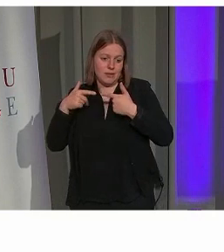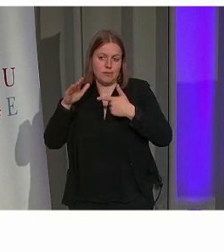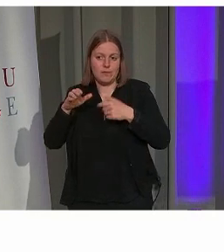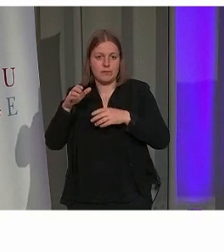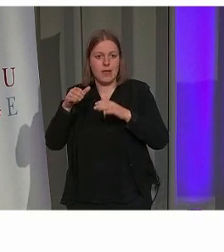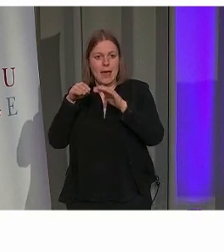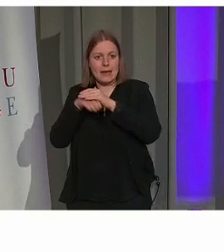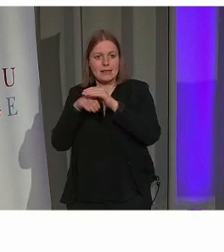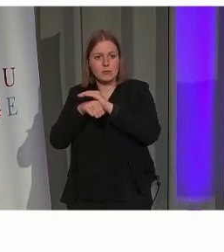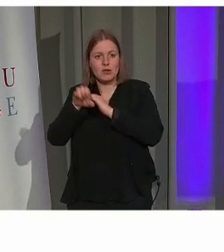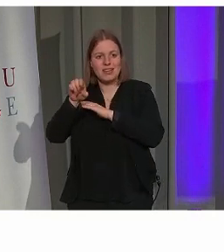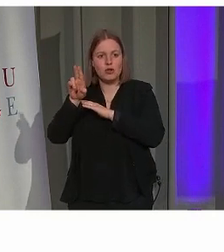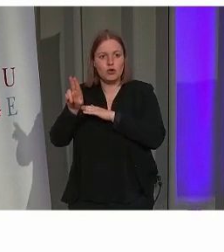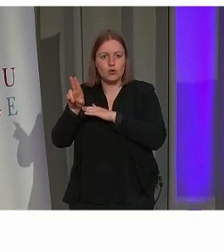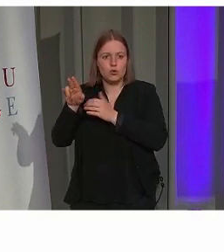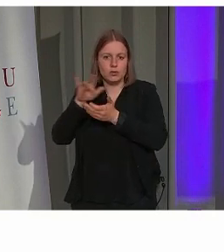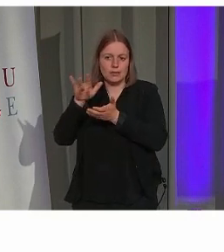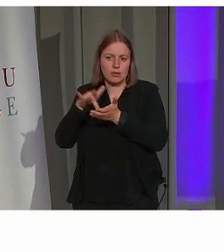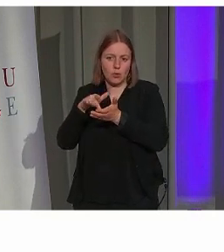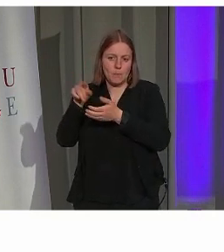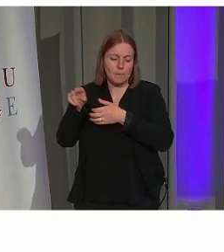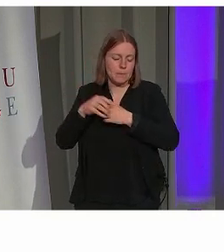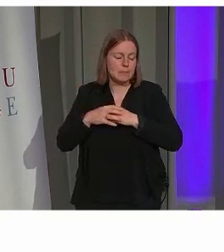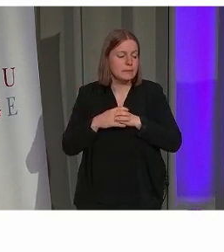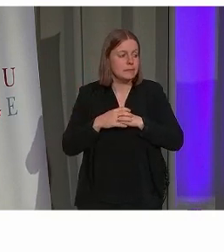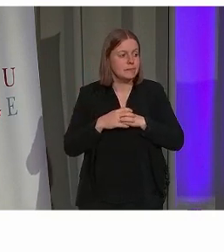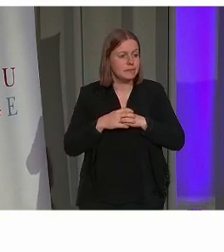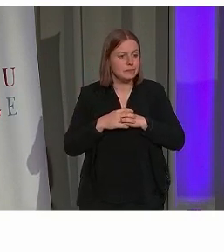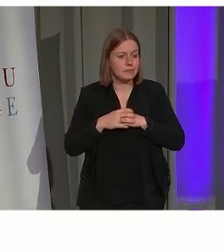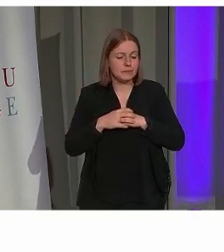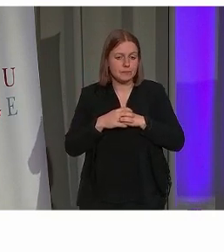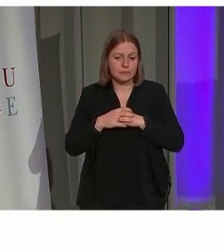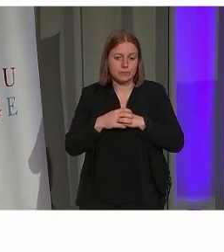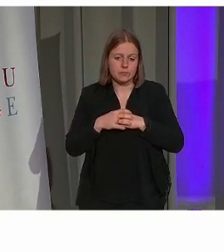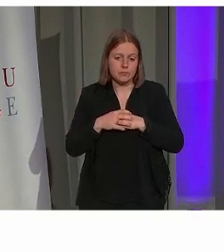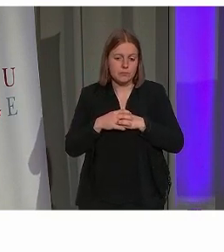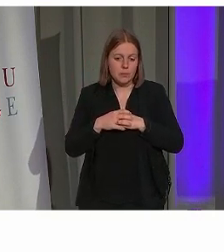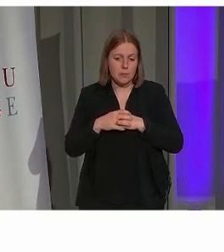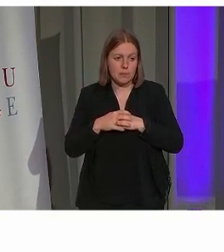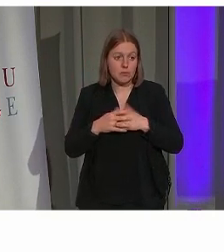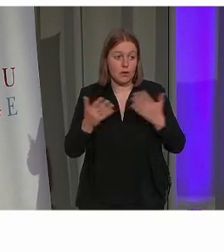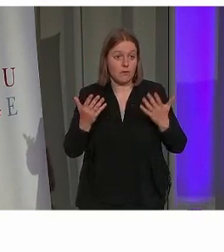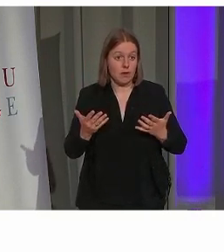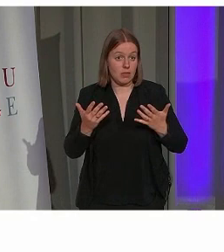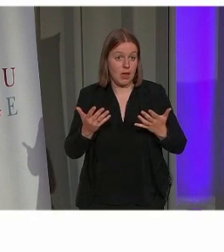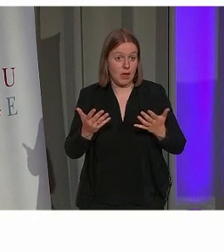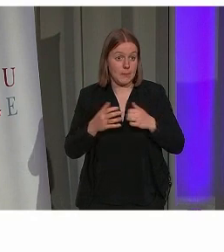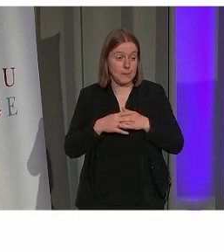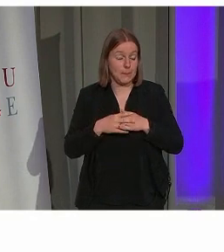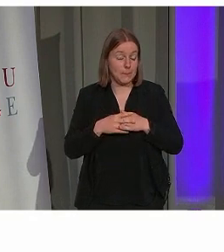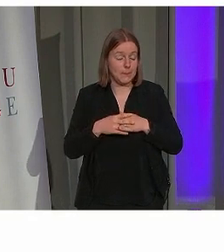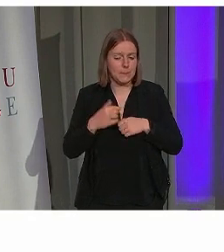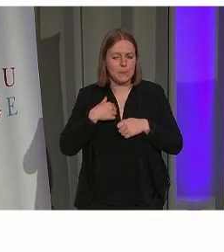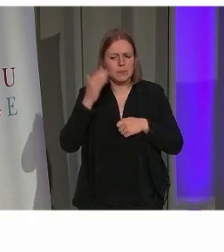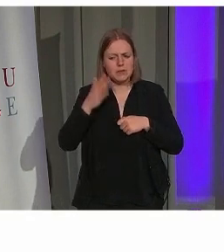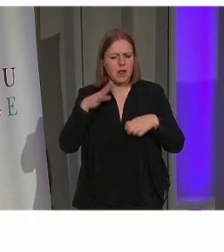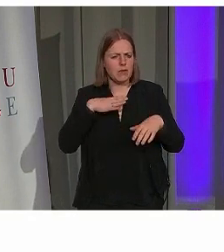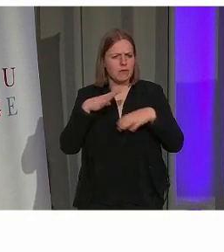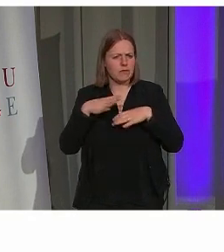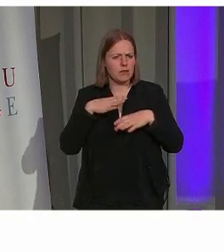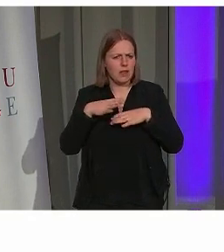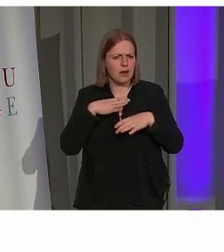EU a member. Well, and today I'm going to